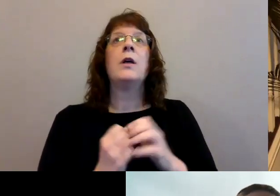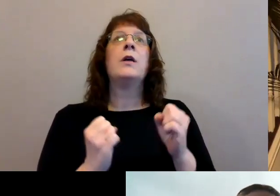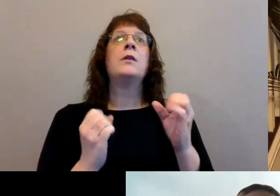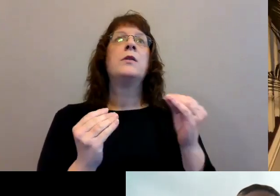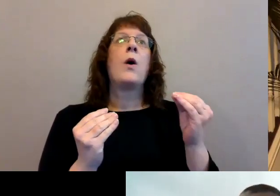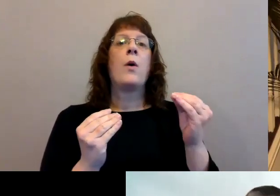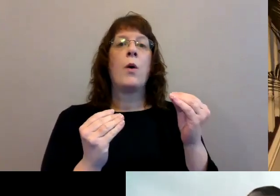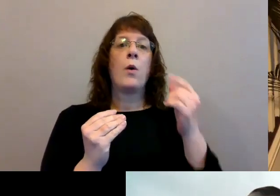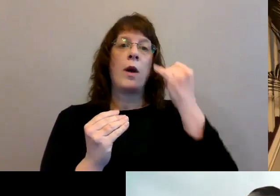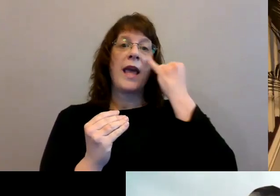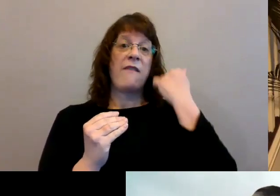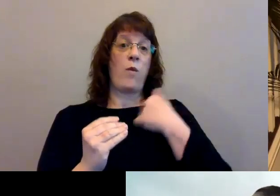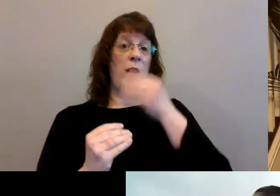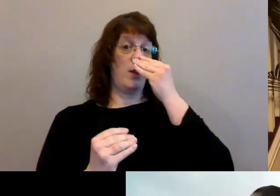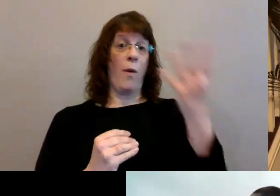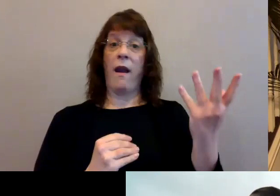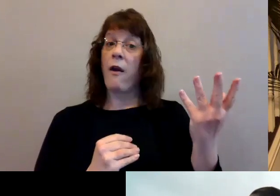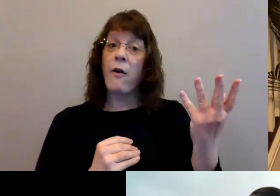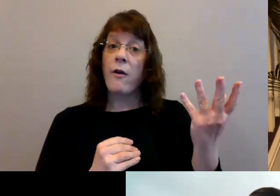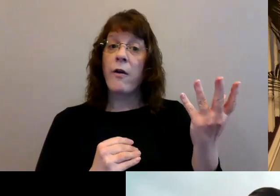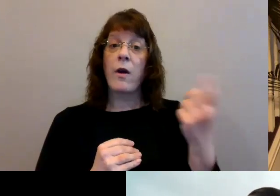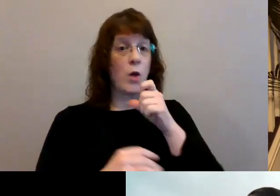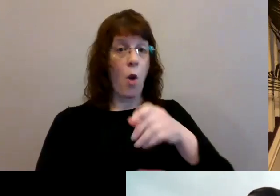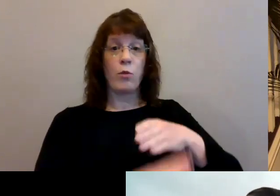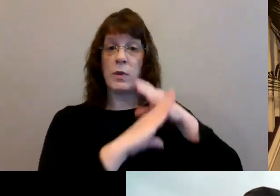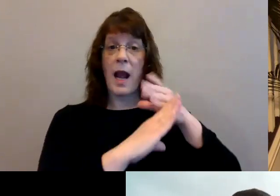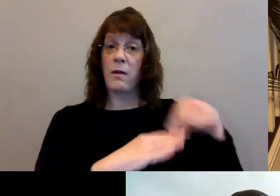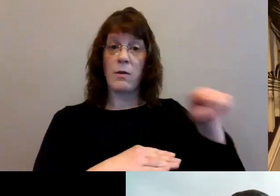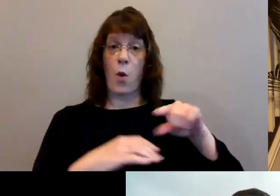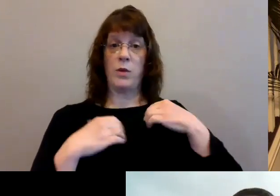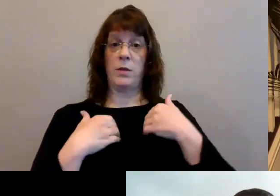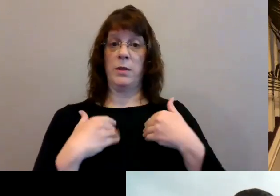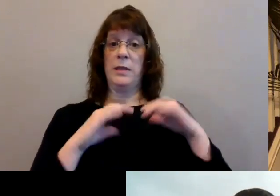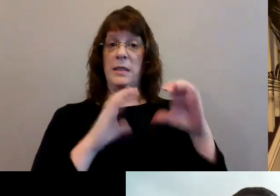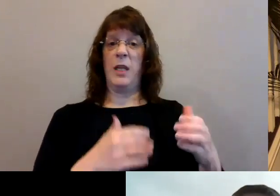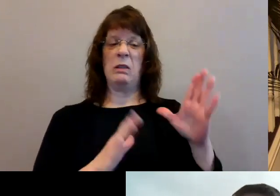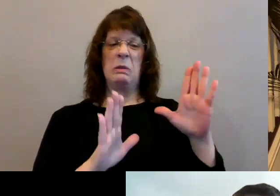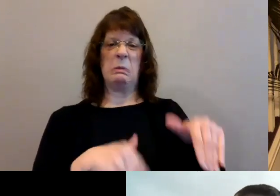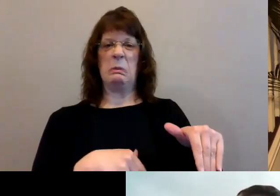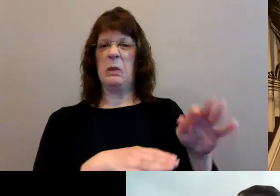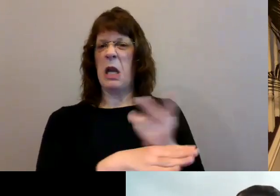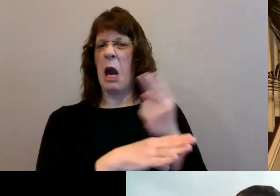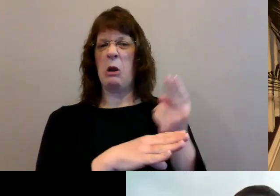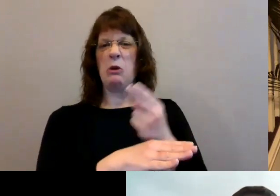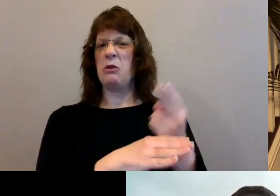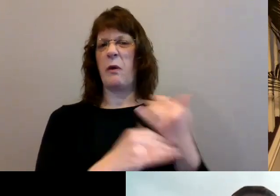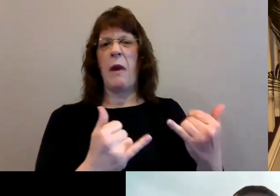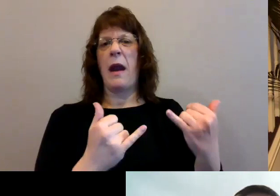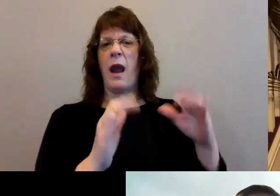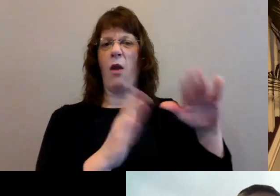so if we don't care and we don't protect these species because we're like, they're not really useful right now, we